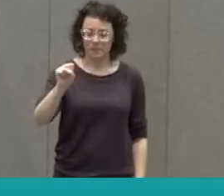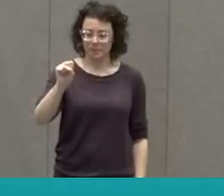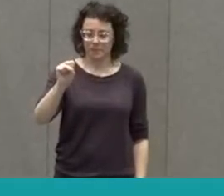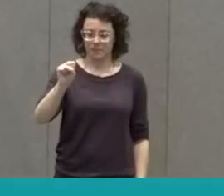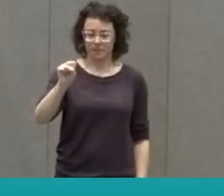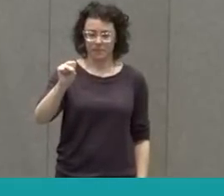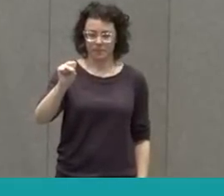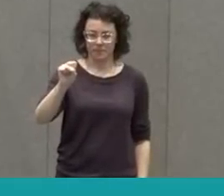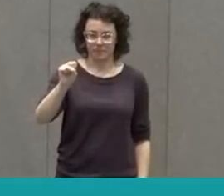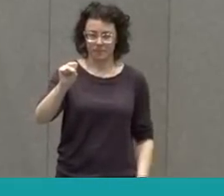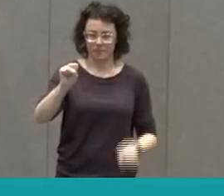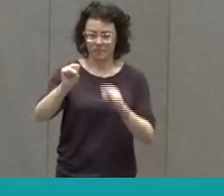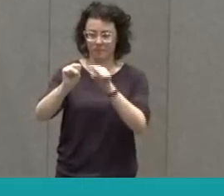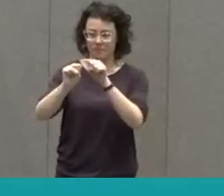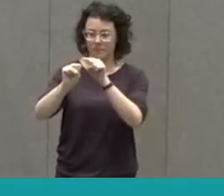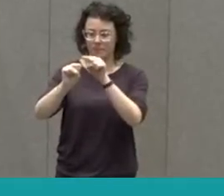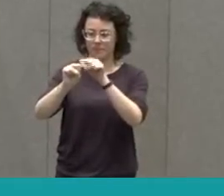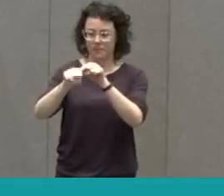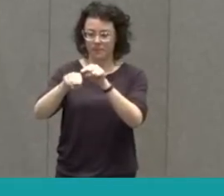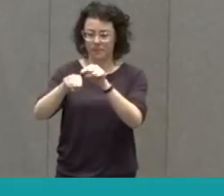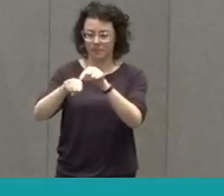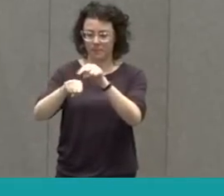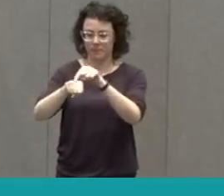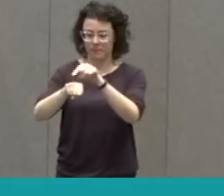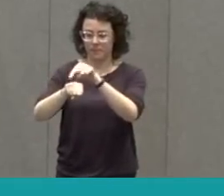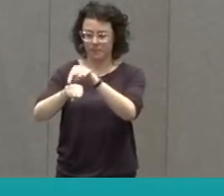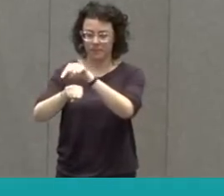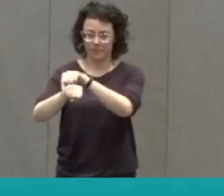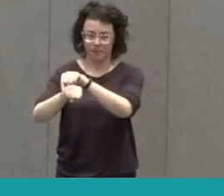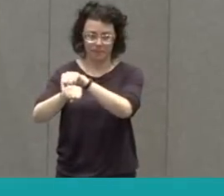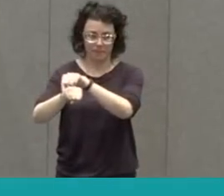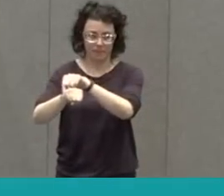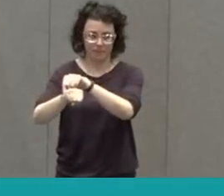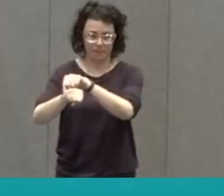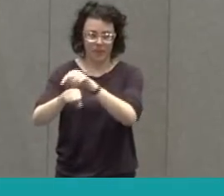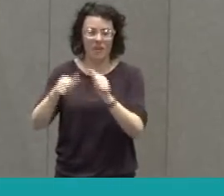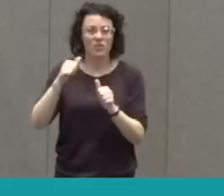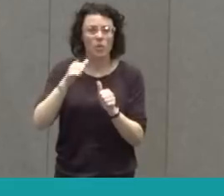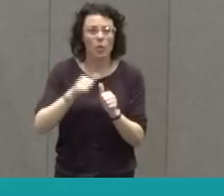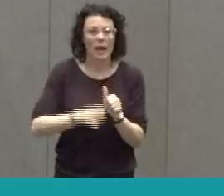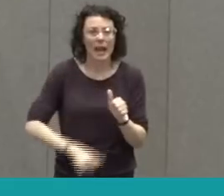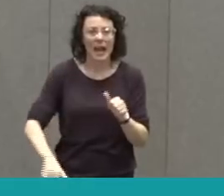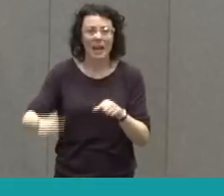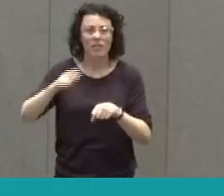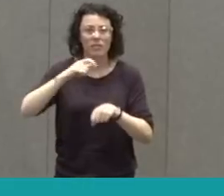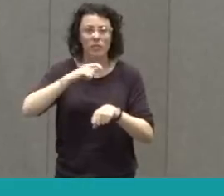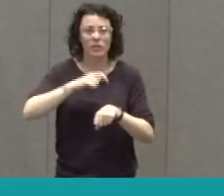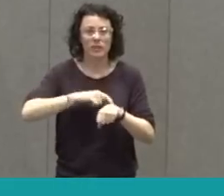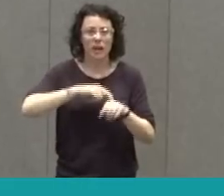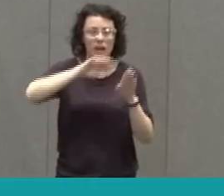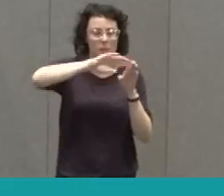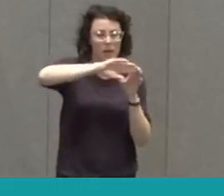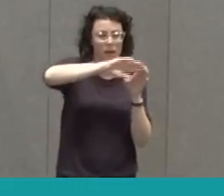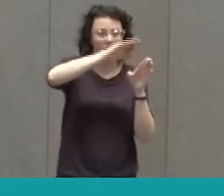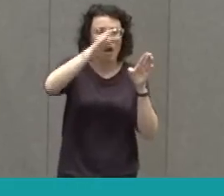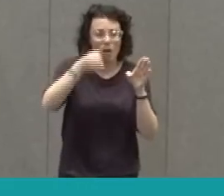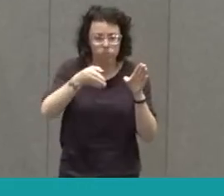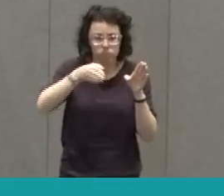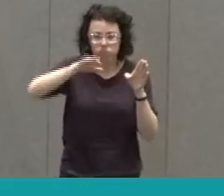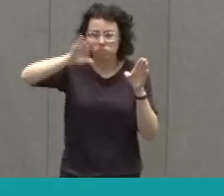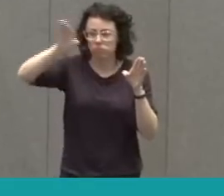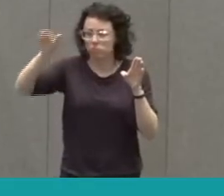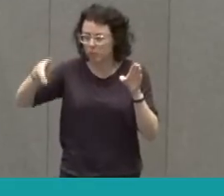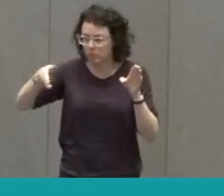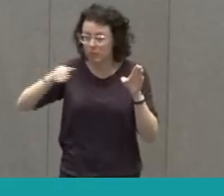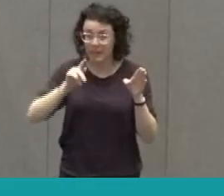knuckles, every time you're on a knuckle, it's 31 days. Every time you're in between, it's 30 days, except